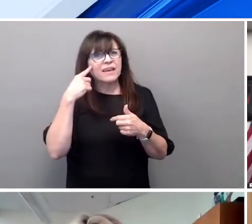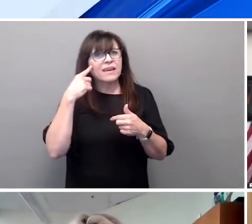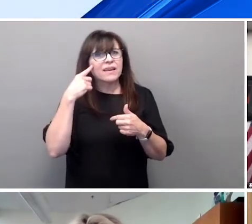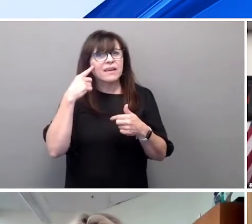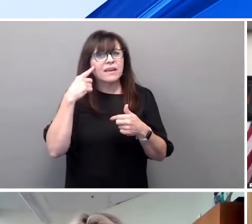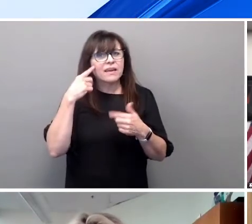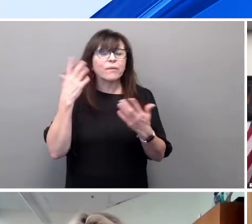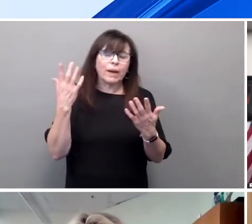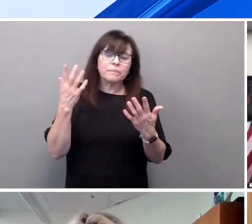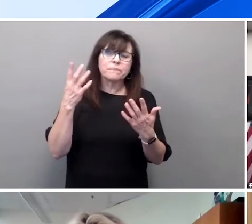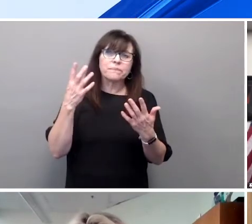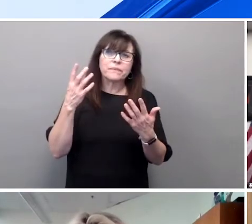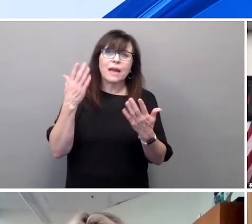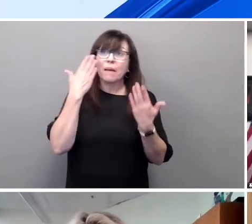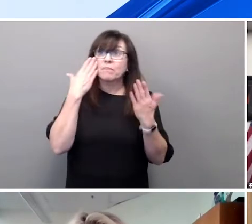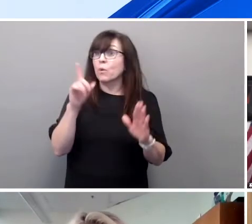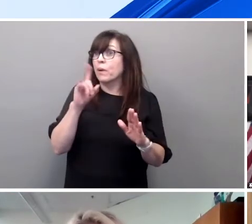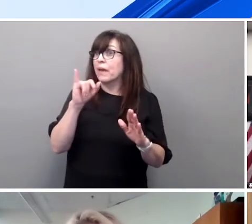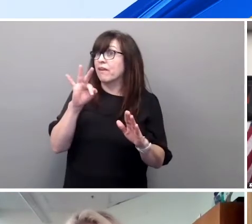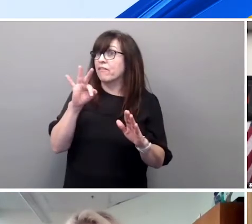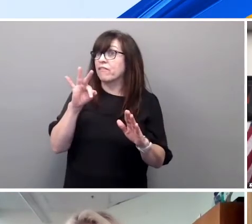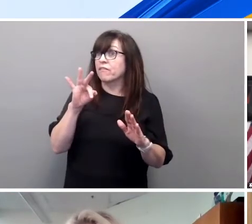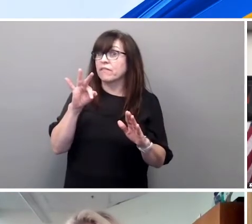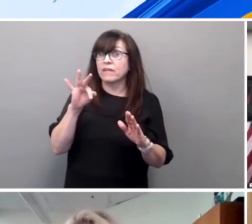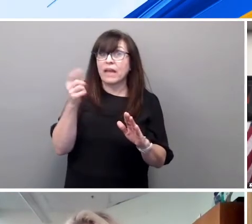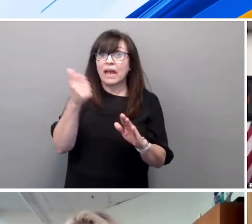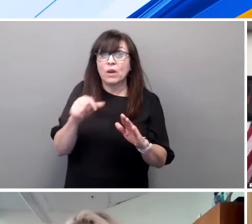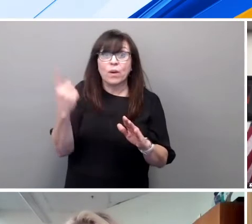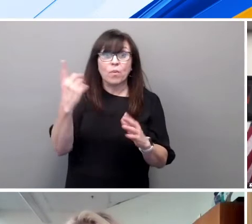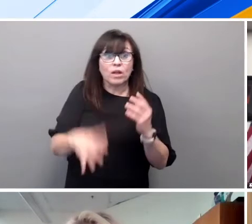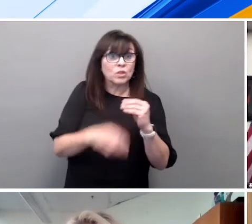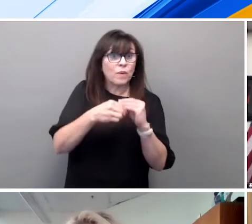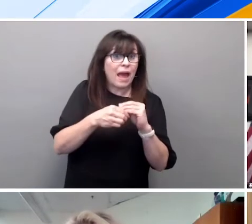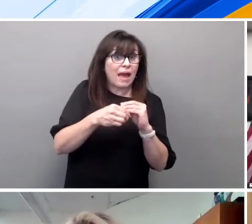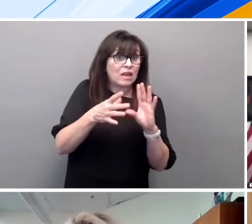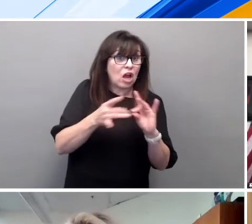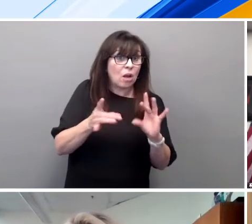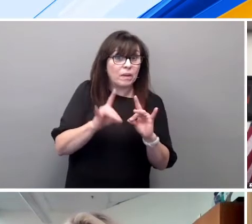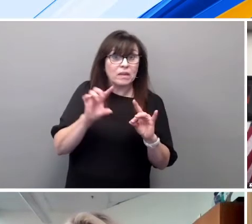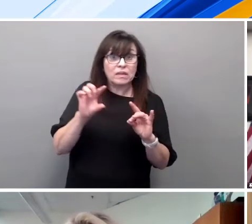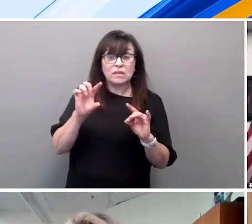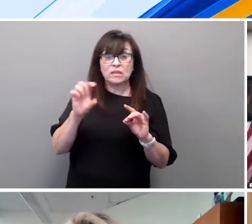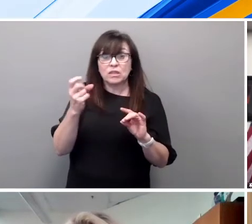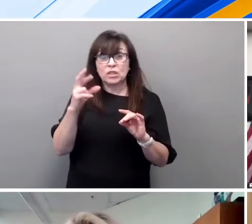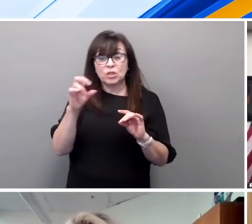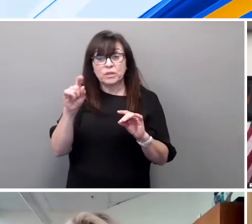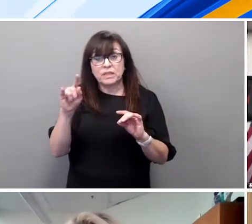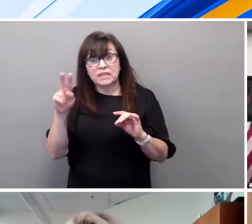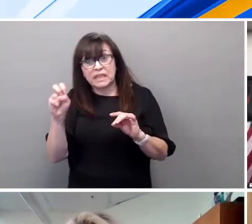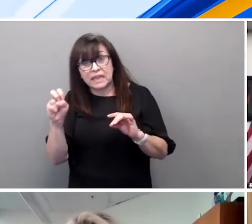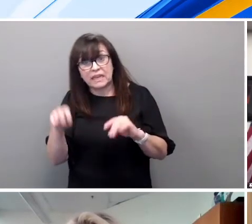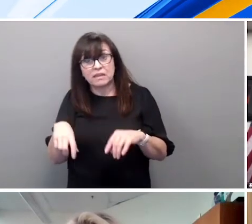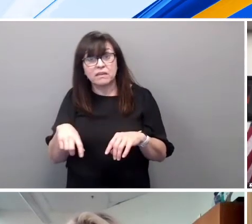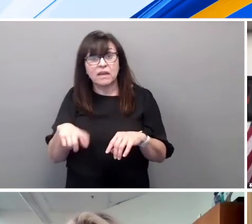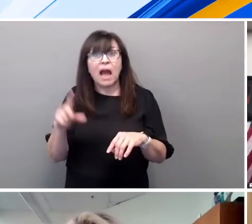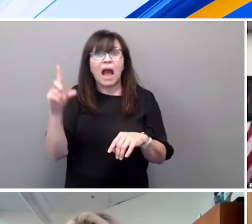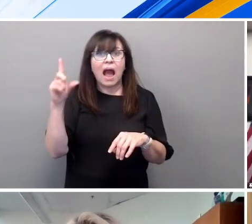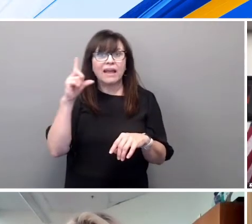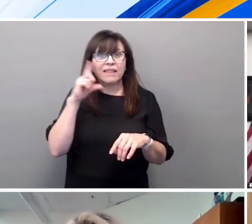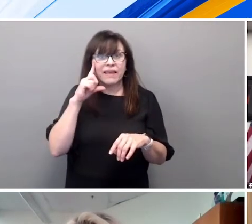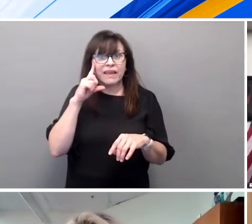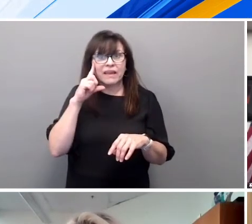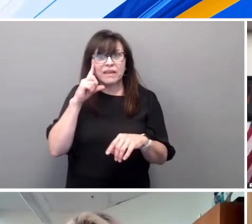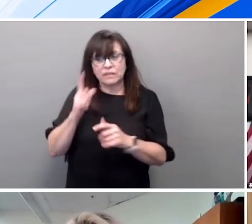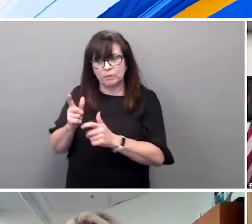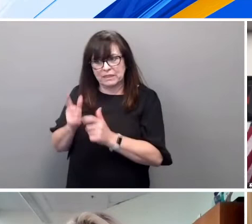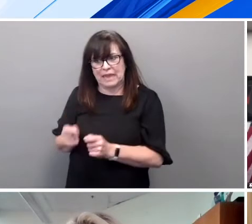I don't know if anybody else wants to jump in, Christine, or I think I'm getting a text. There